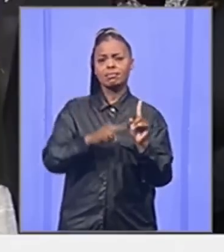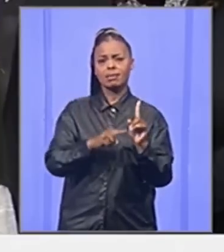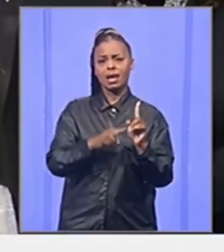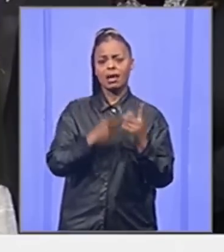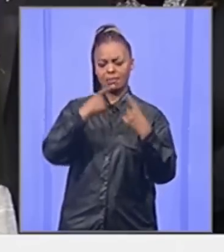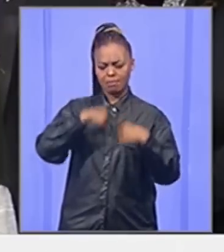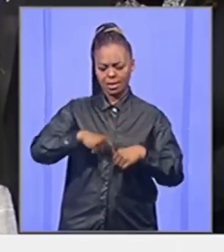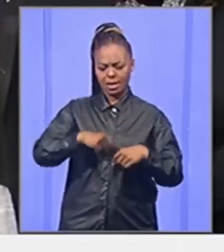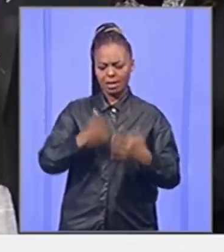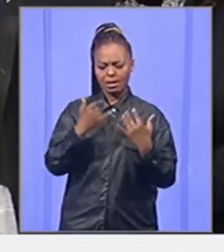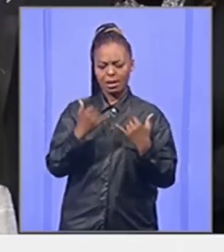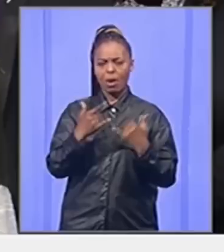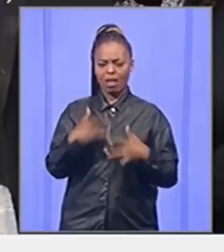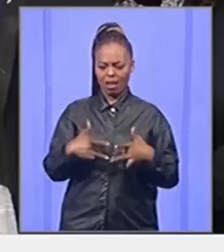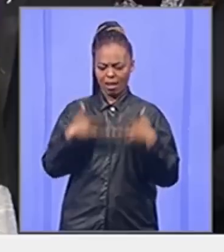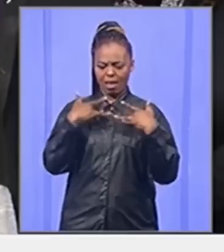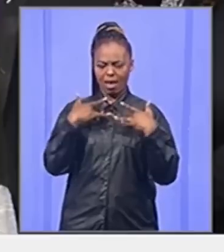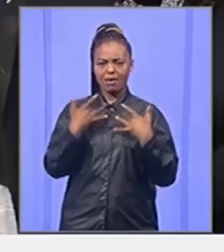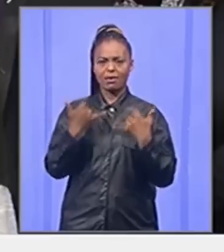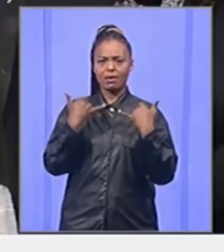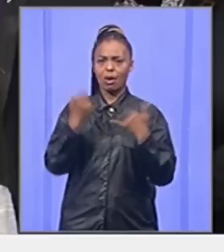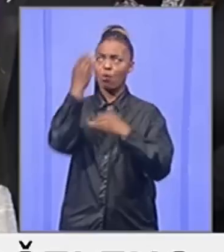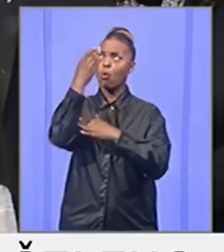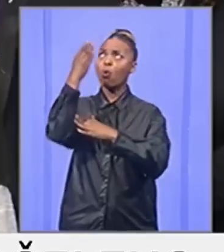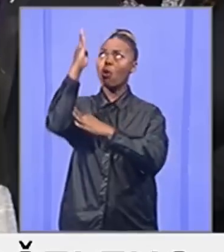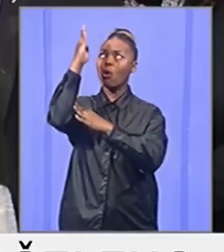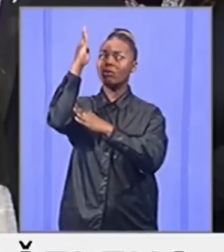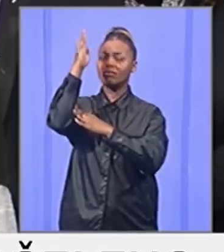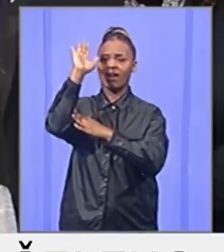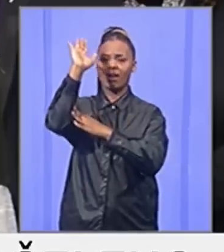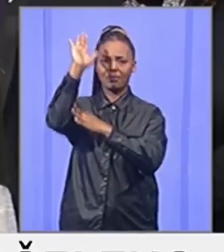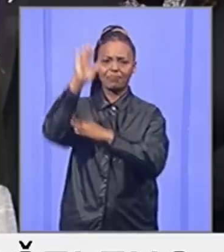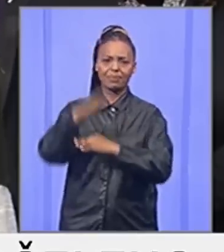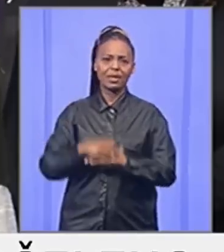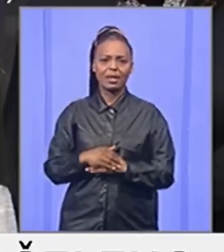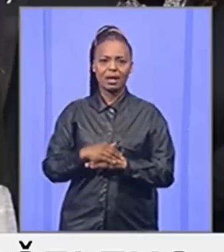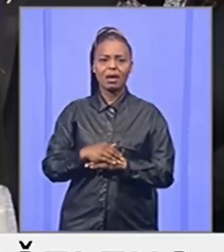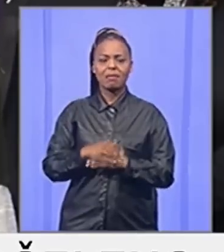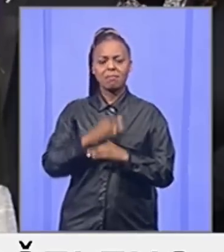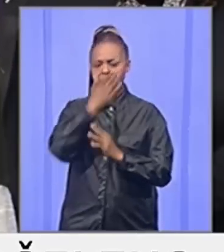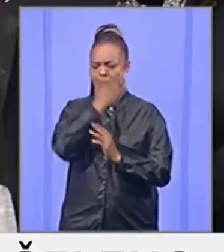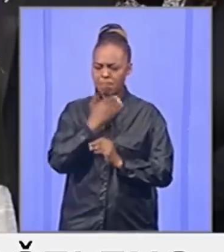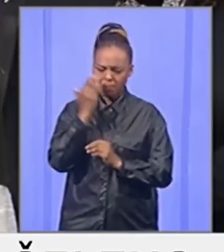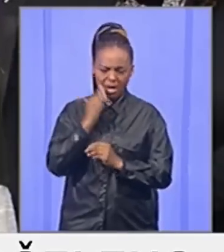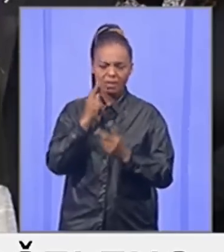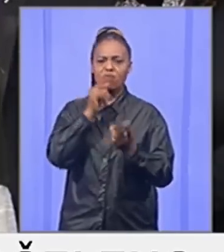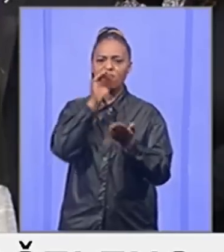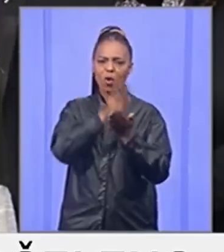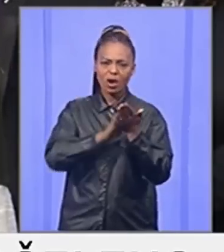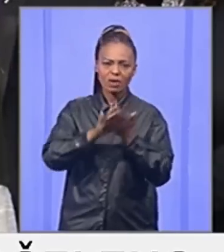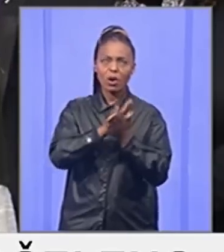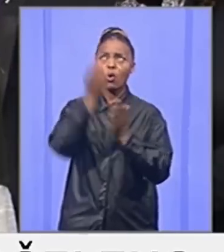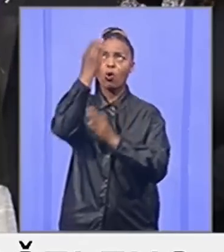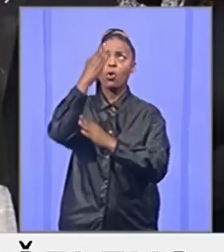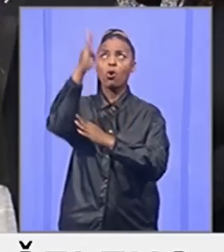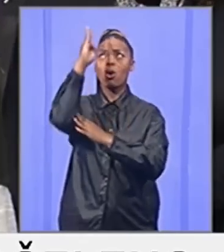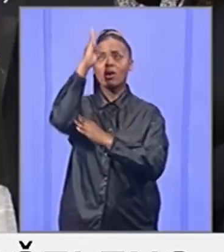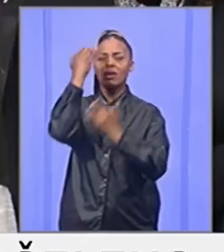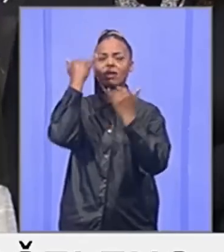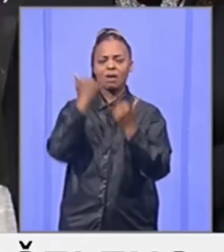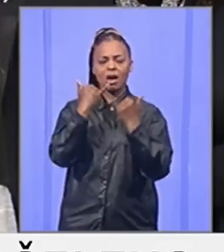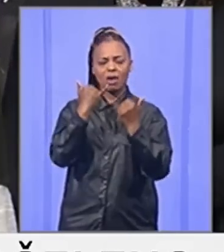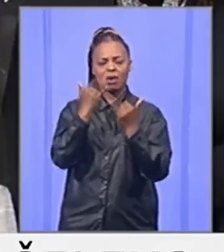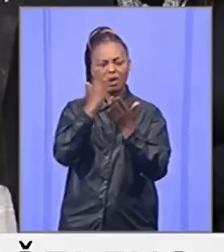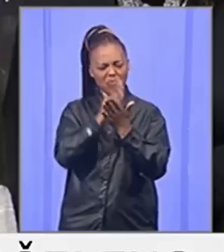a vow that my life is in God's hand of mercy and forgiveness. Should the Lord remove all evil out of my